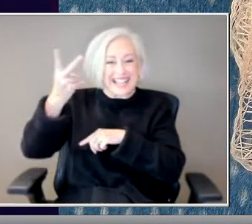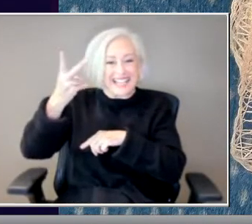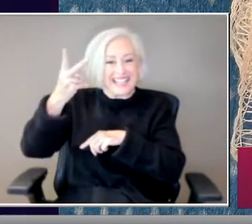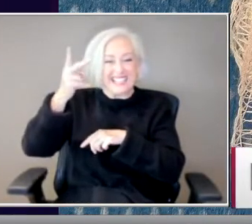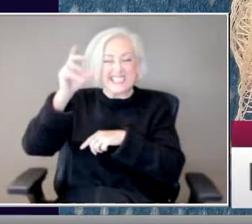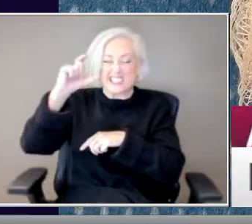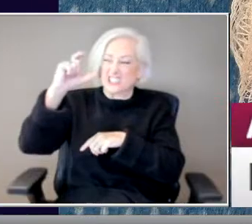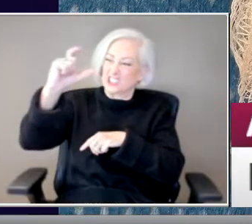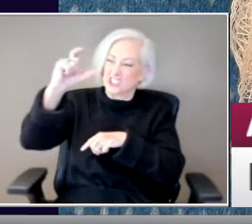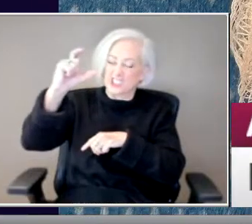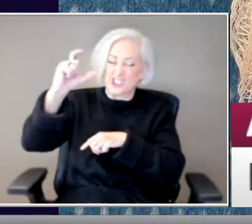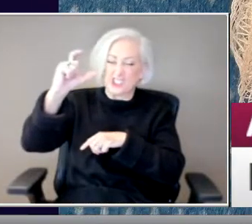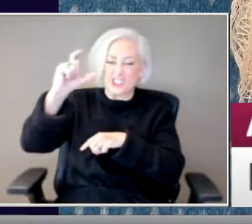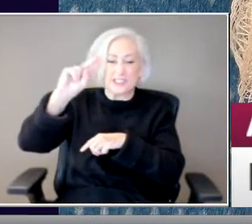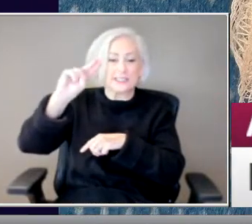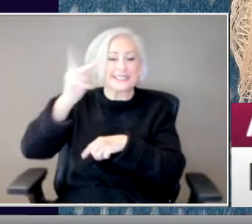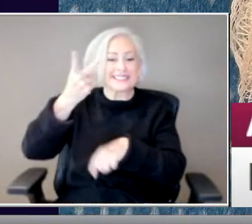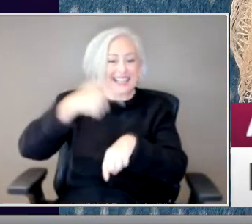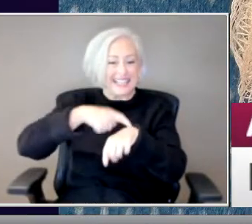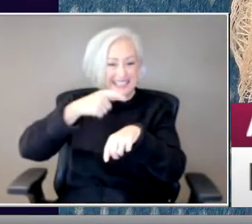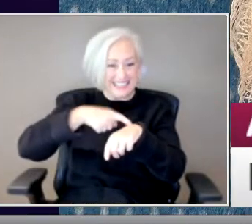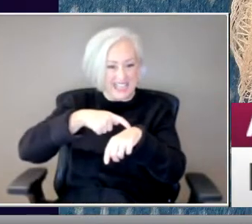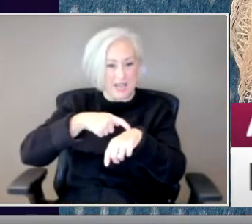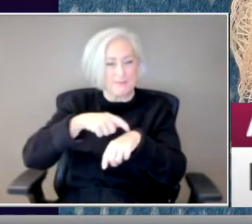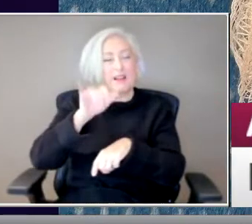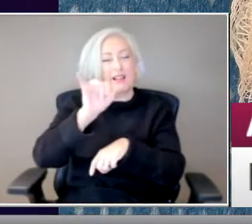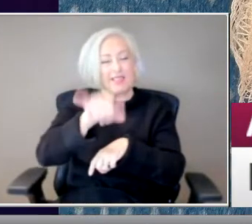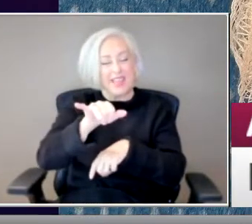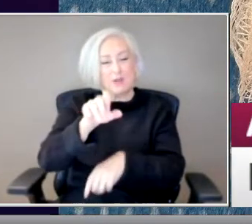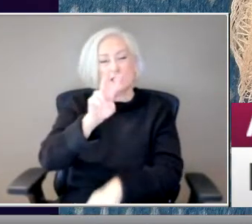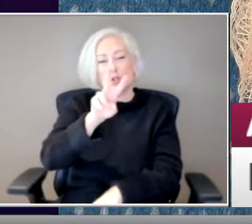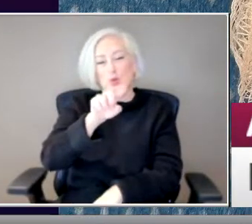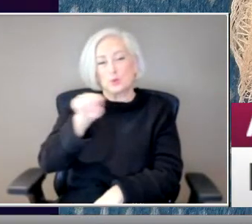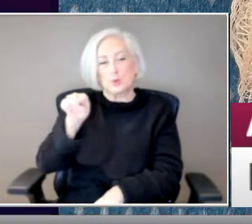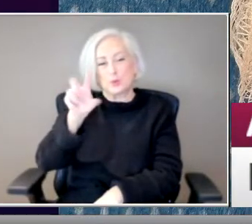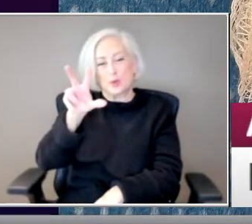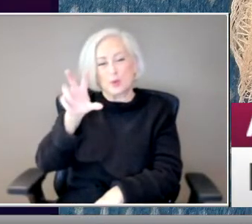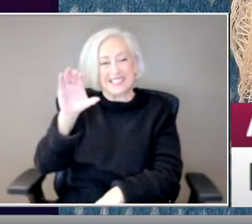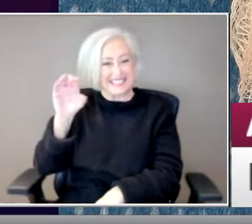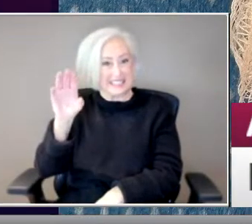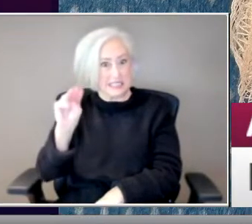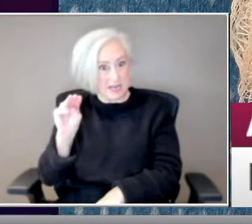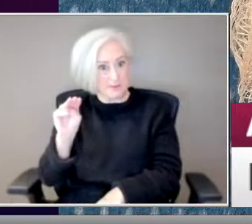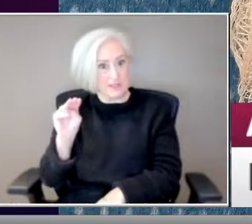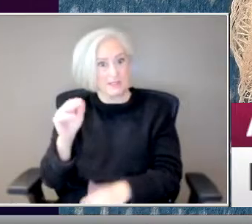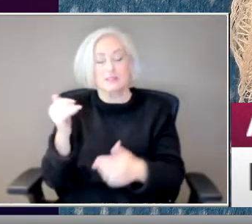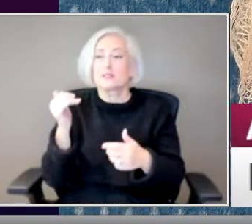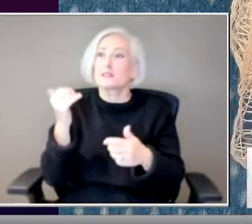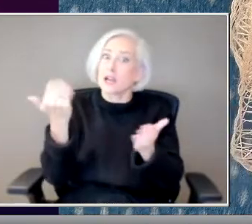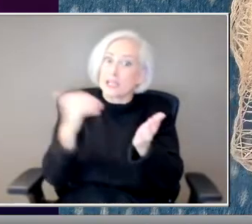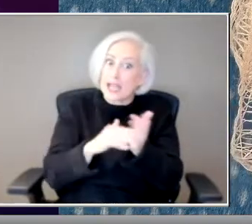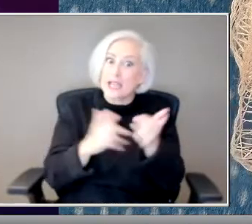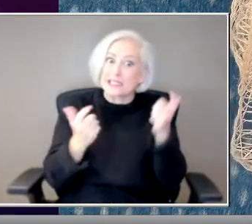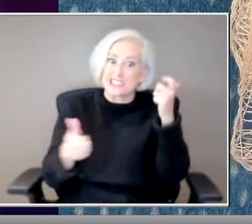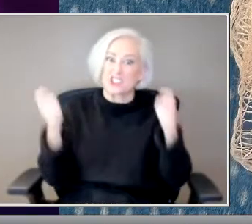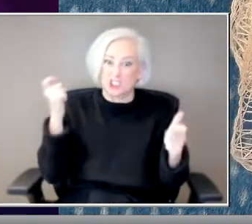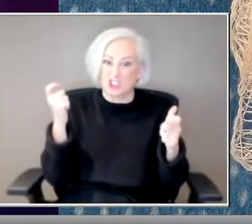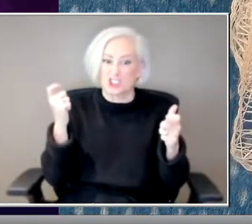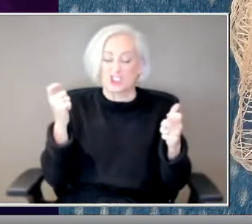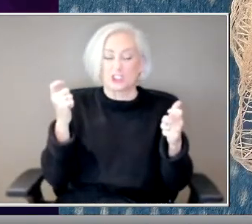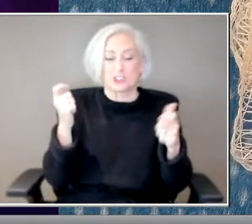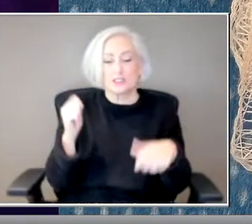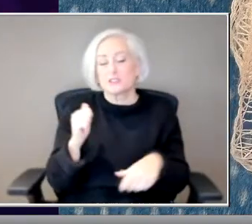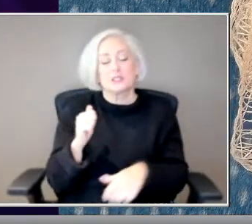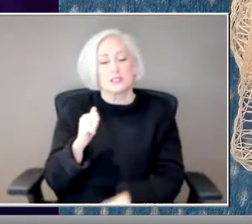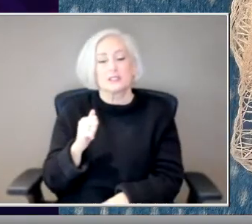was probably 2 to 3 centimeters in length, so very large. Just like this, or yeah, that big. roughly like that, or so.